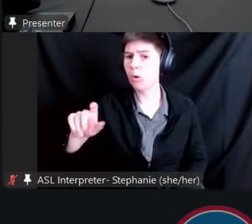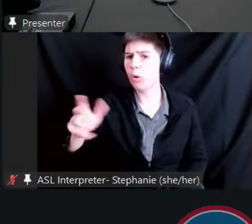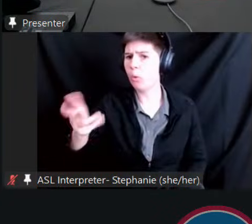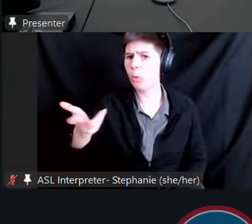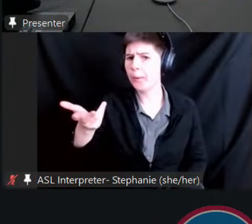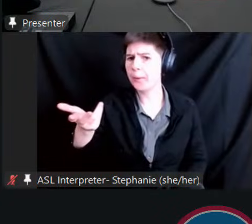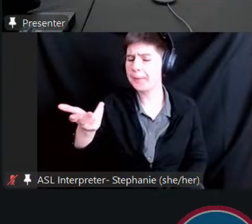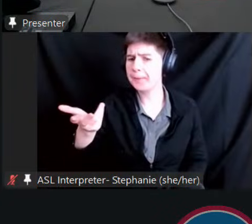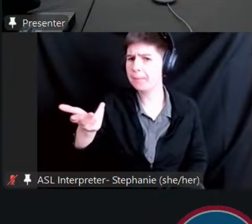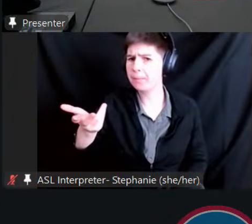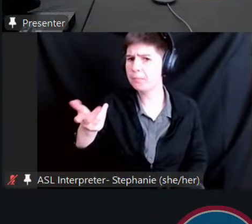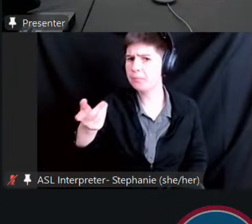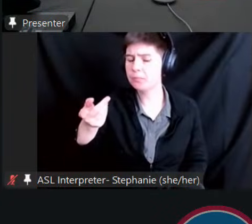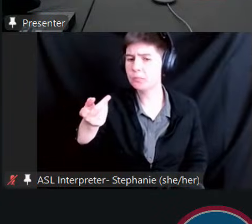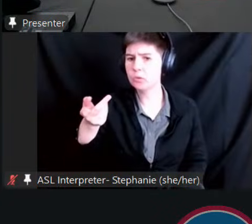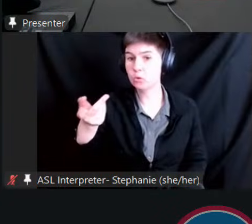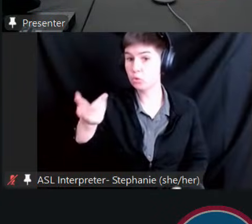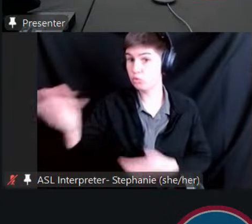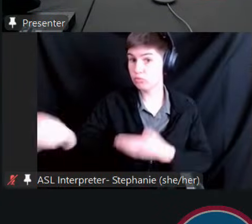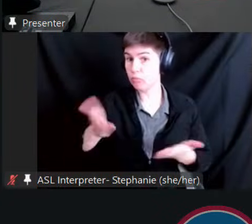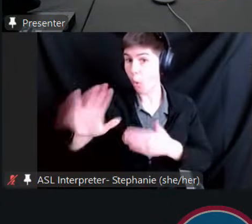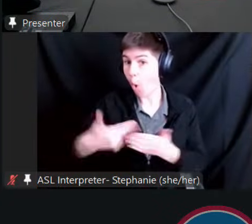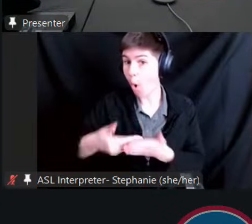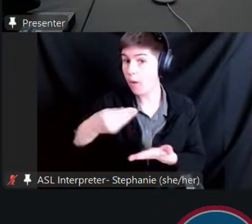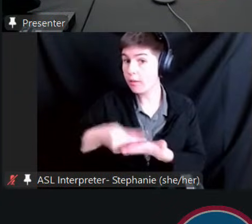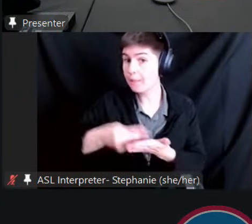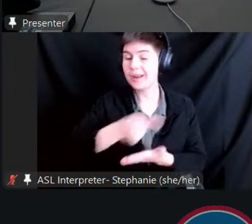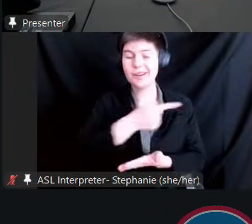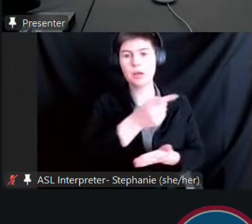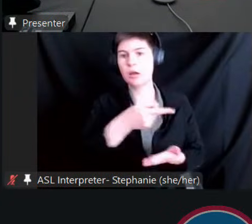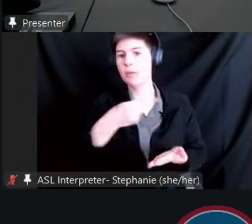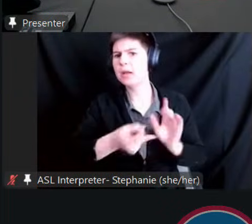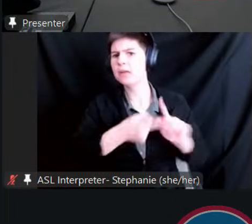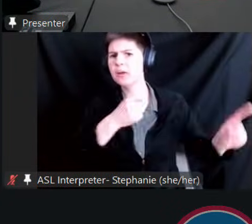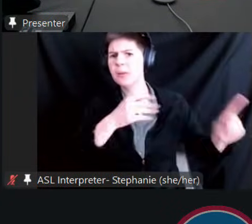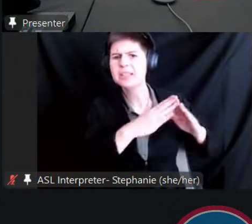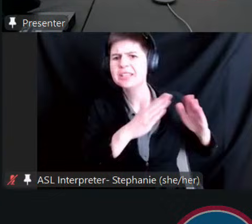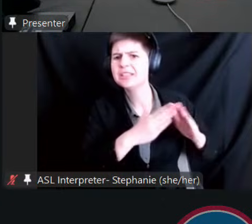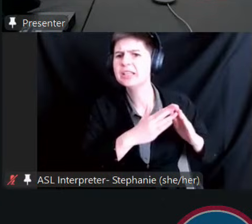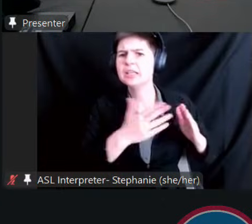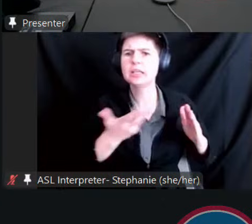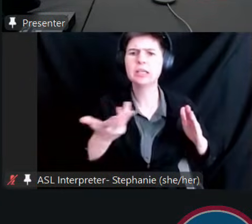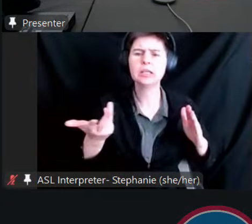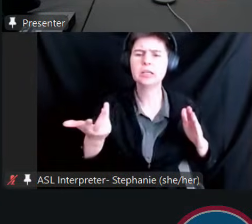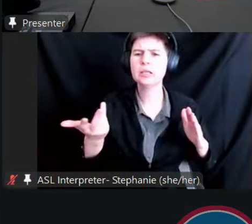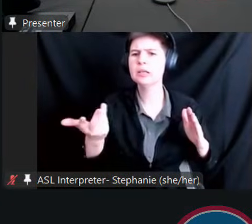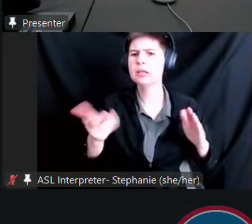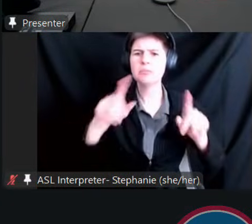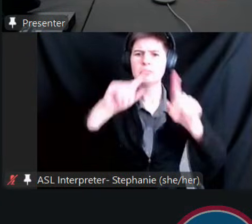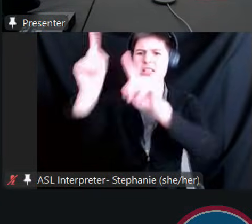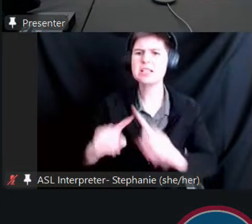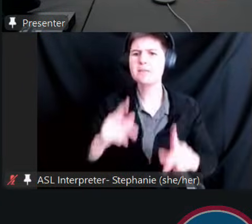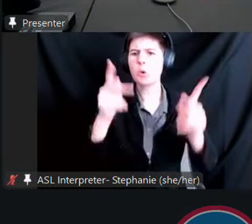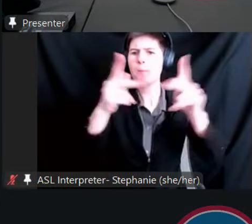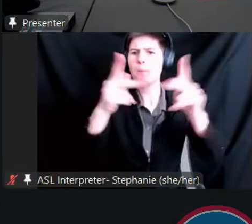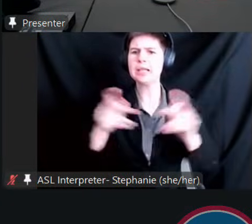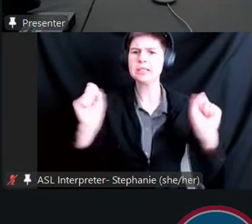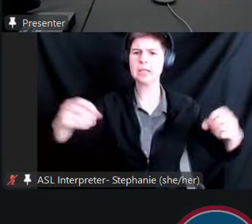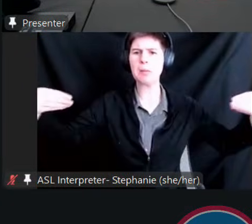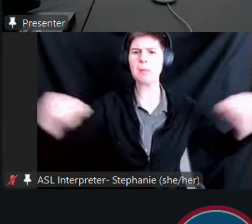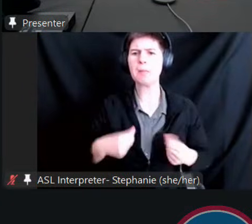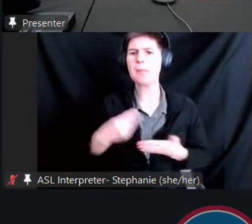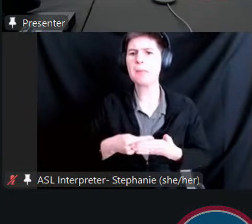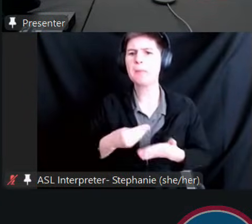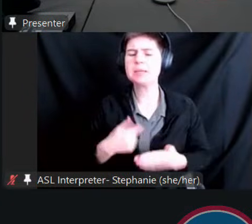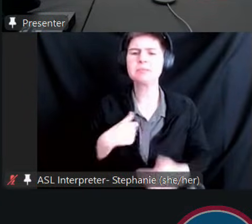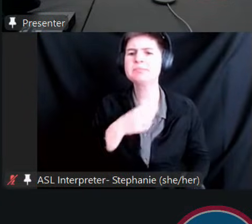are you bringing all funding? Is it all city funding? There's all the different pots that can come from. But when we talk about, the bump outs